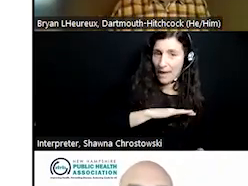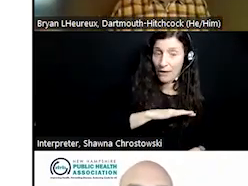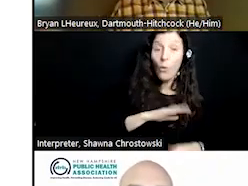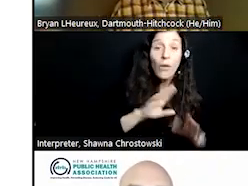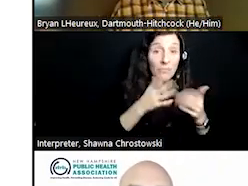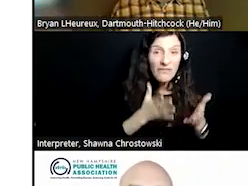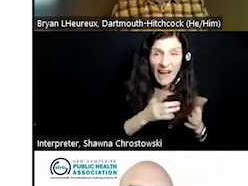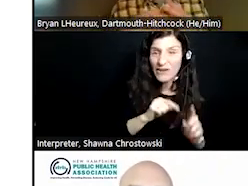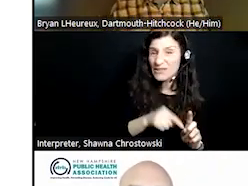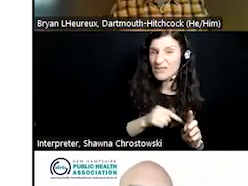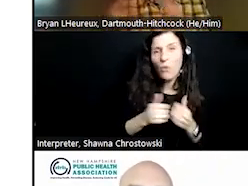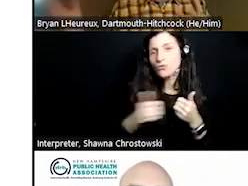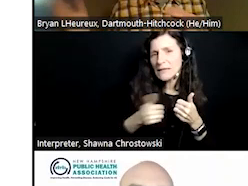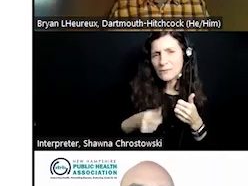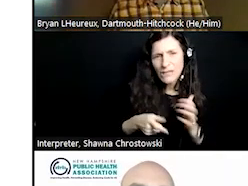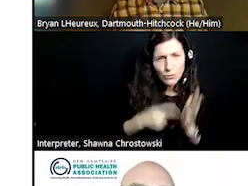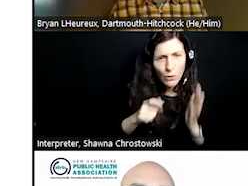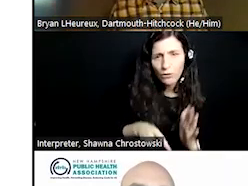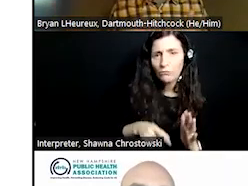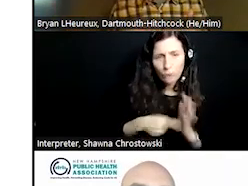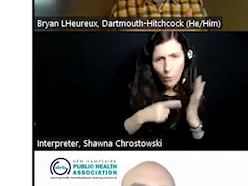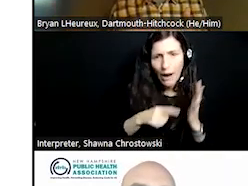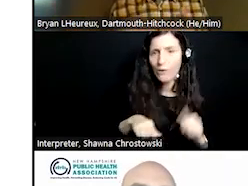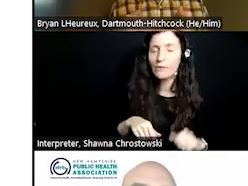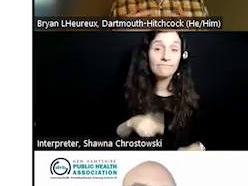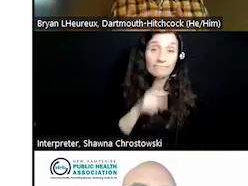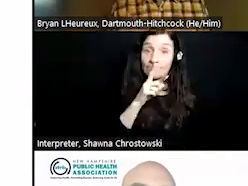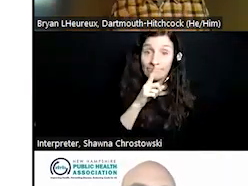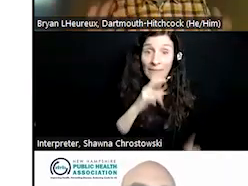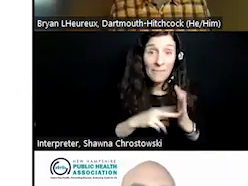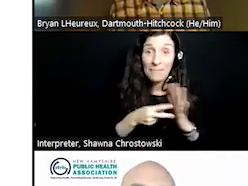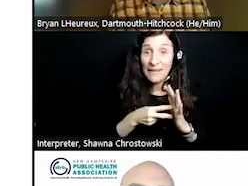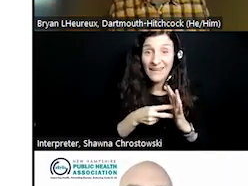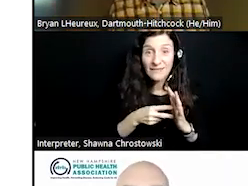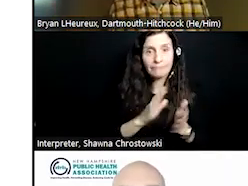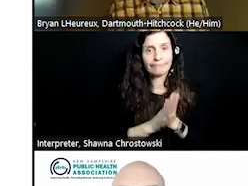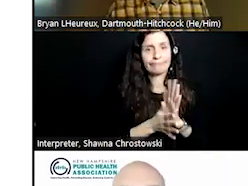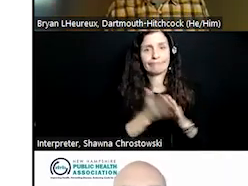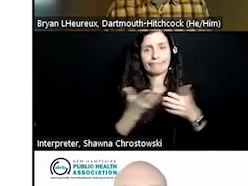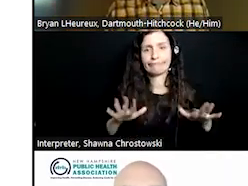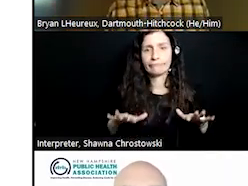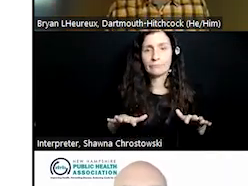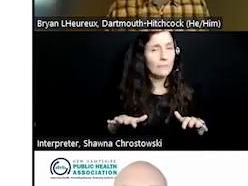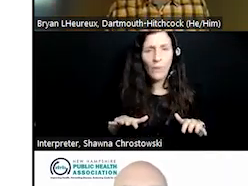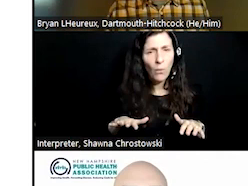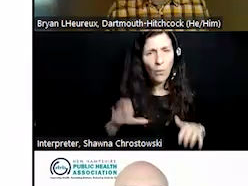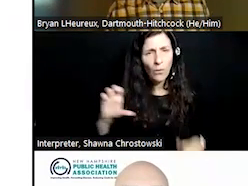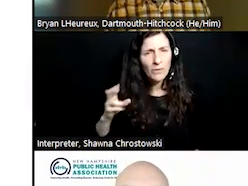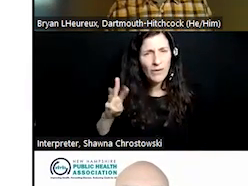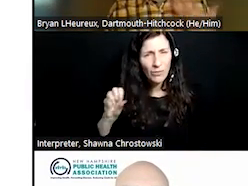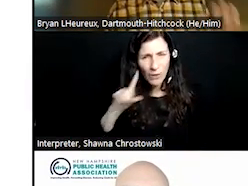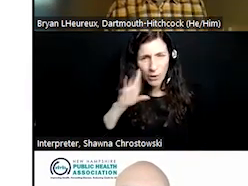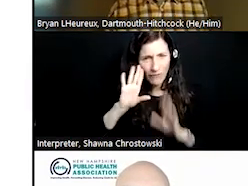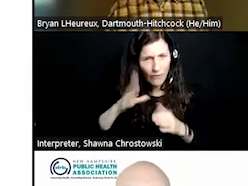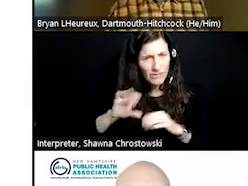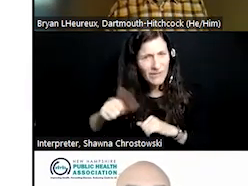is a transportation need, that does not necessarily mean that is what our community health workers are going to work with the patient on.